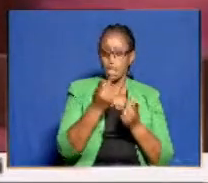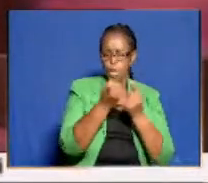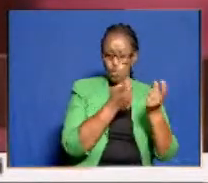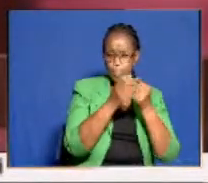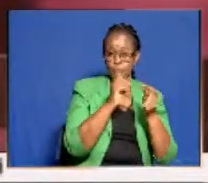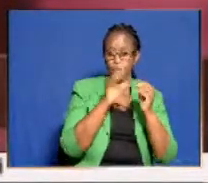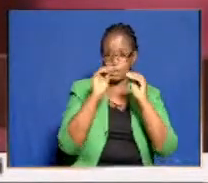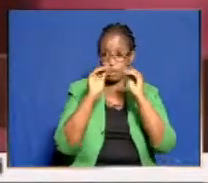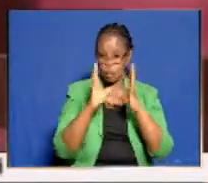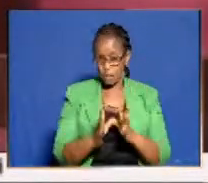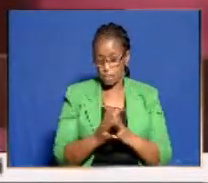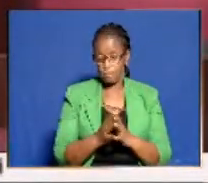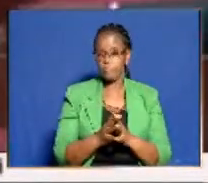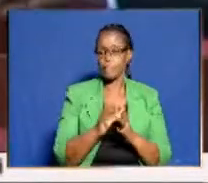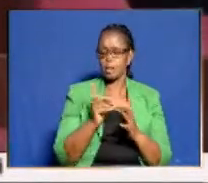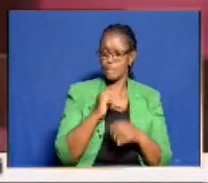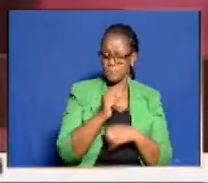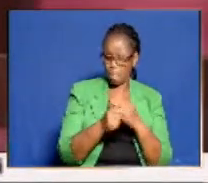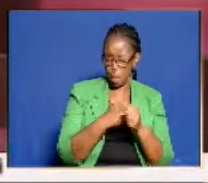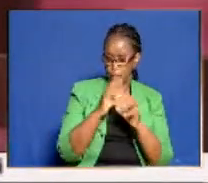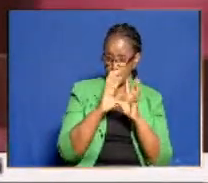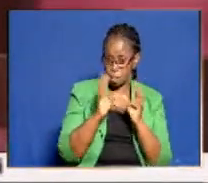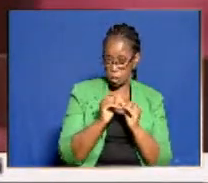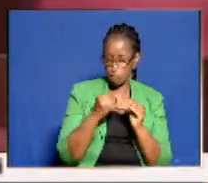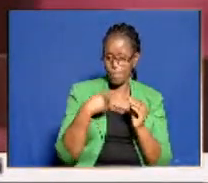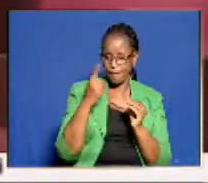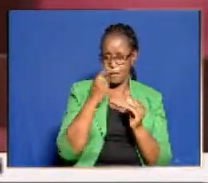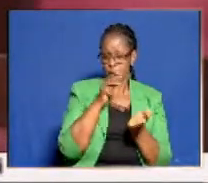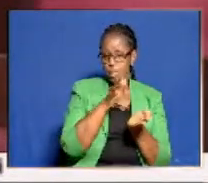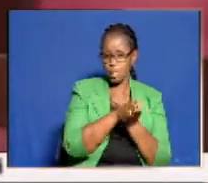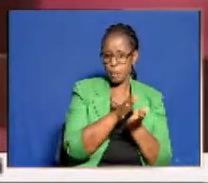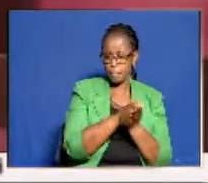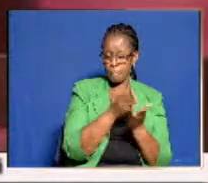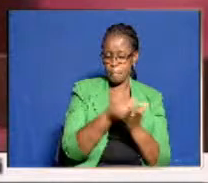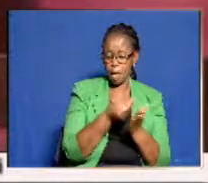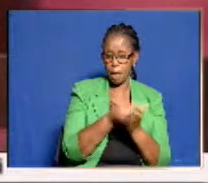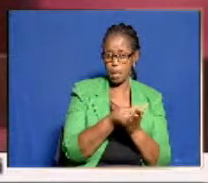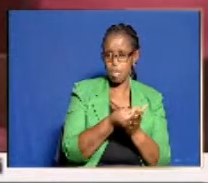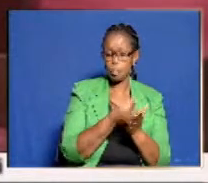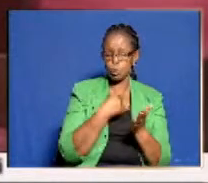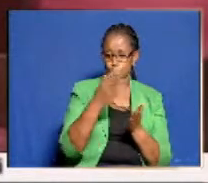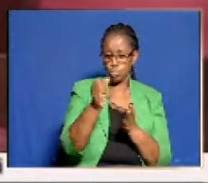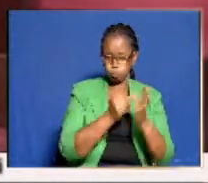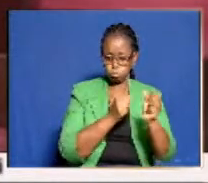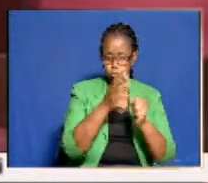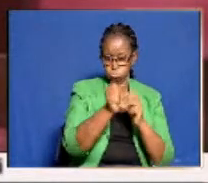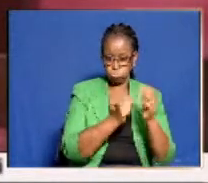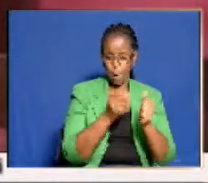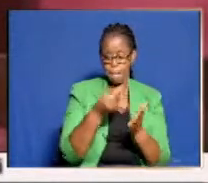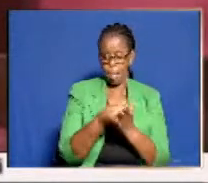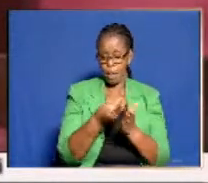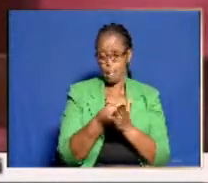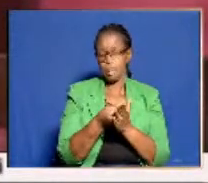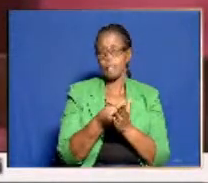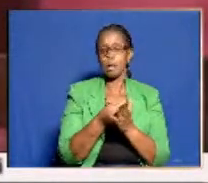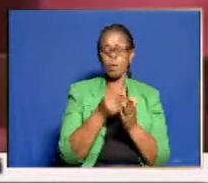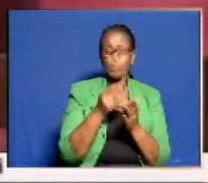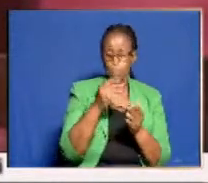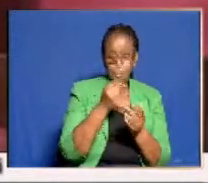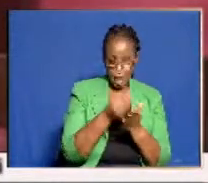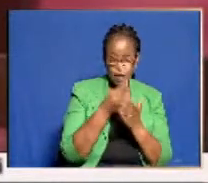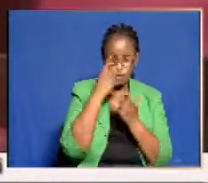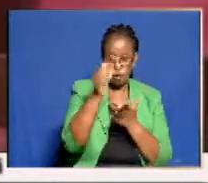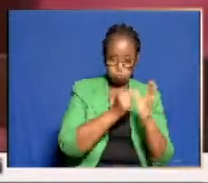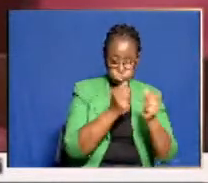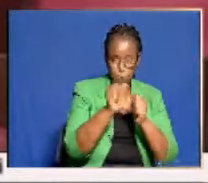year's budget, Honorable Speaker, we have set aside money to hire teachers. When, as